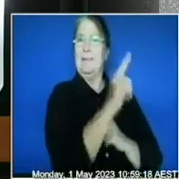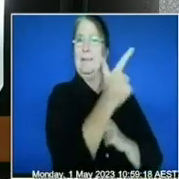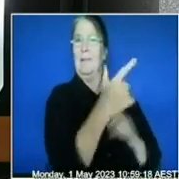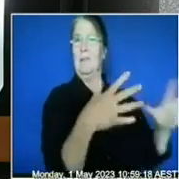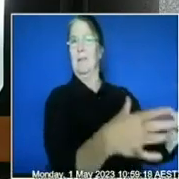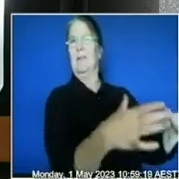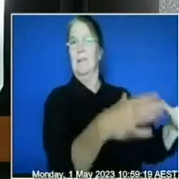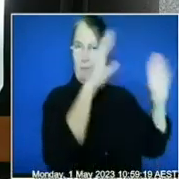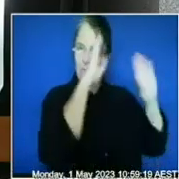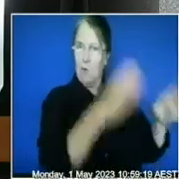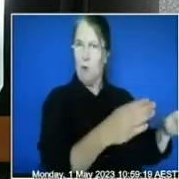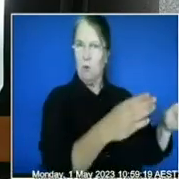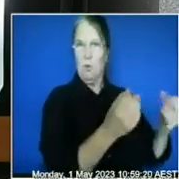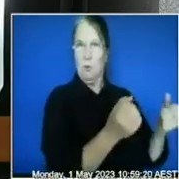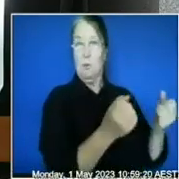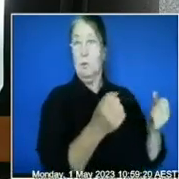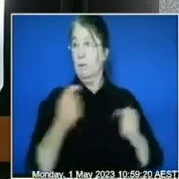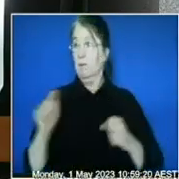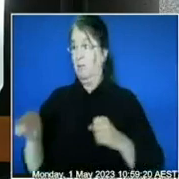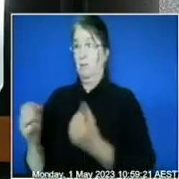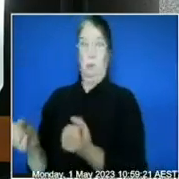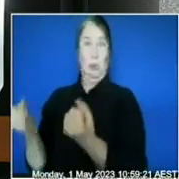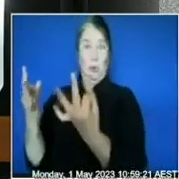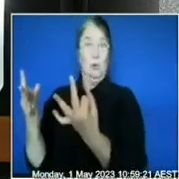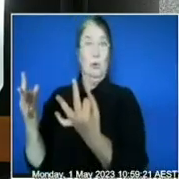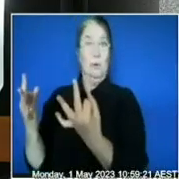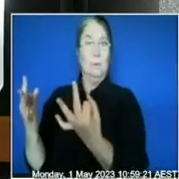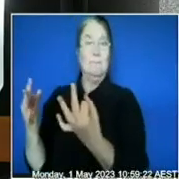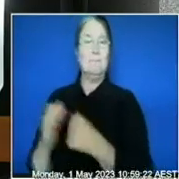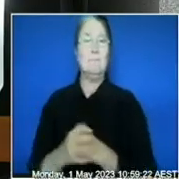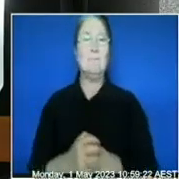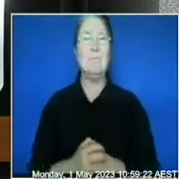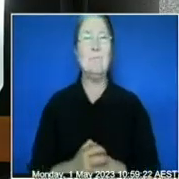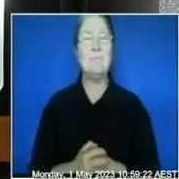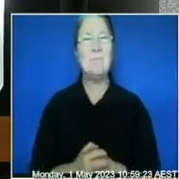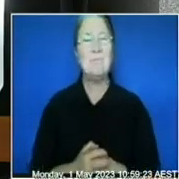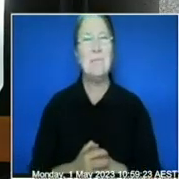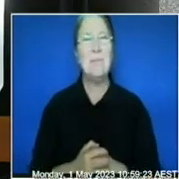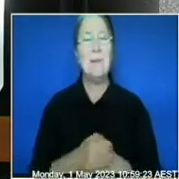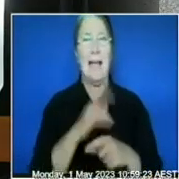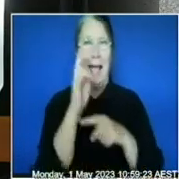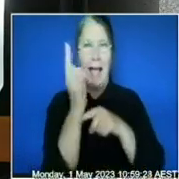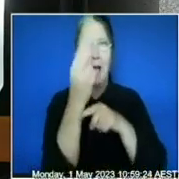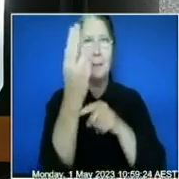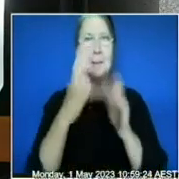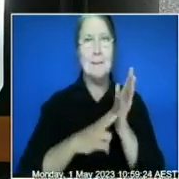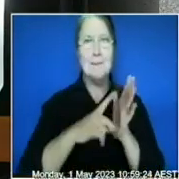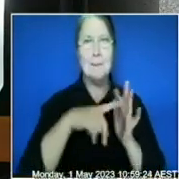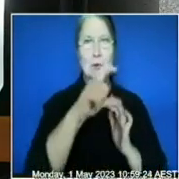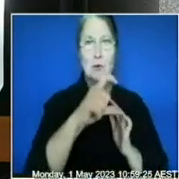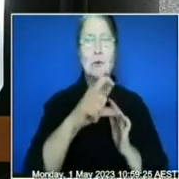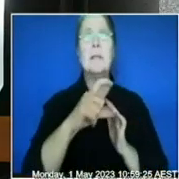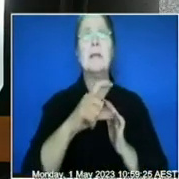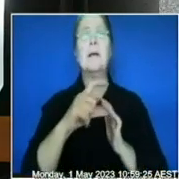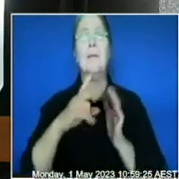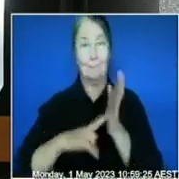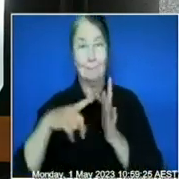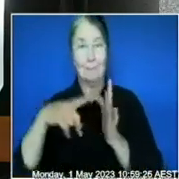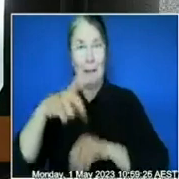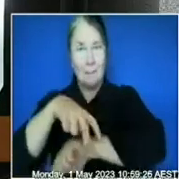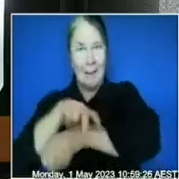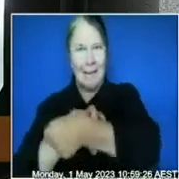responders is because the core parameter for the secondary response was that there was